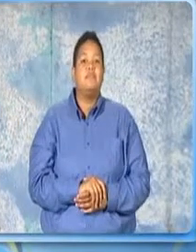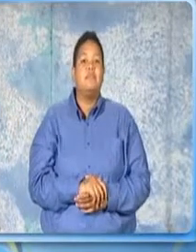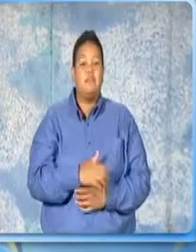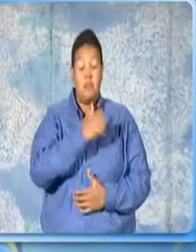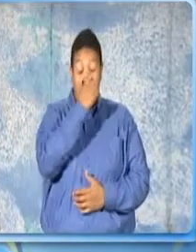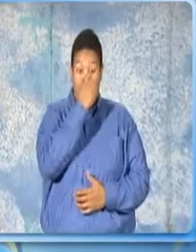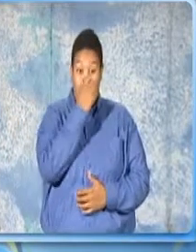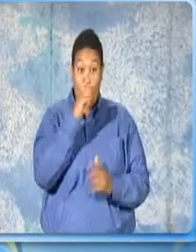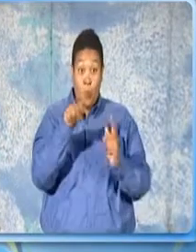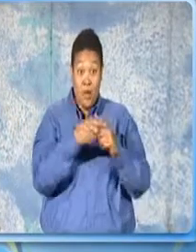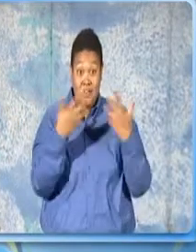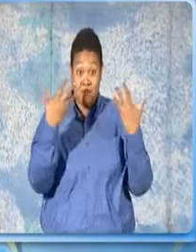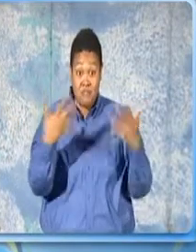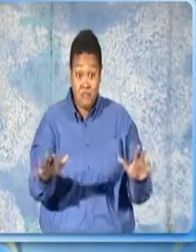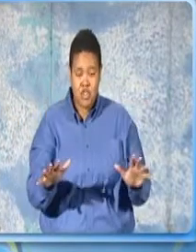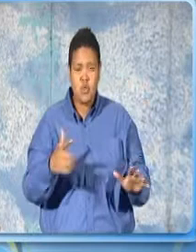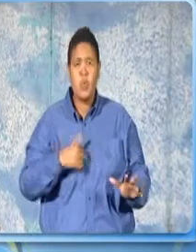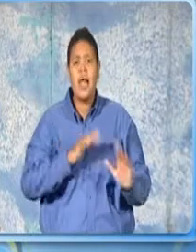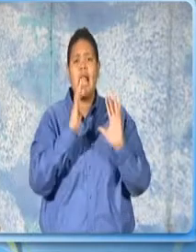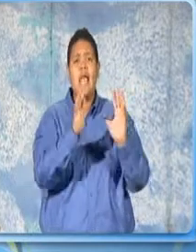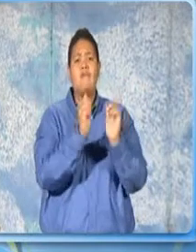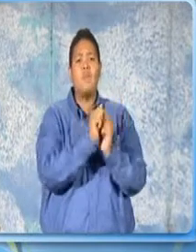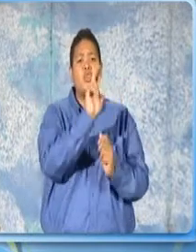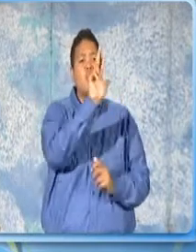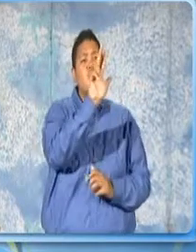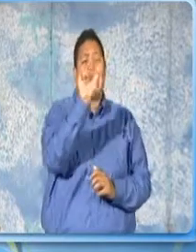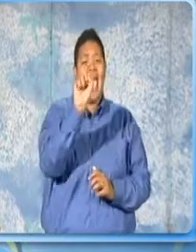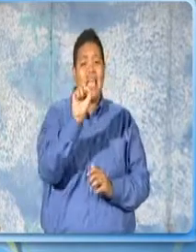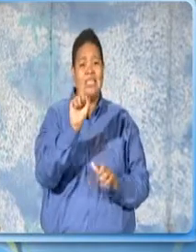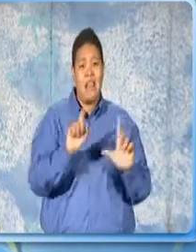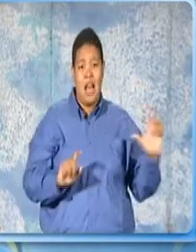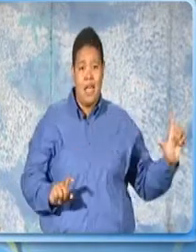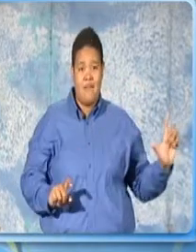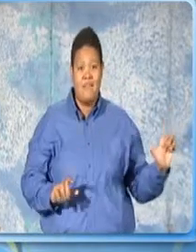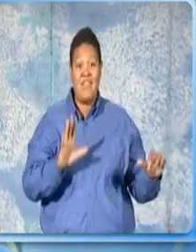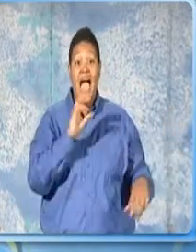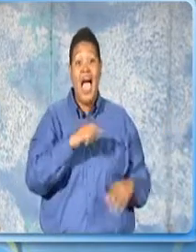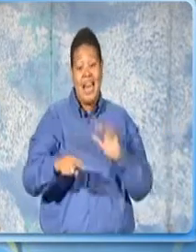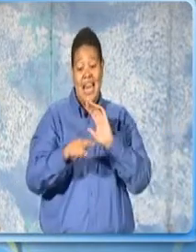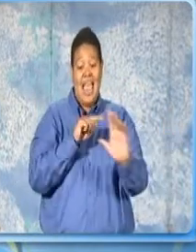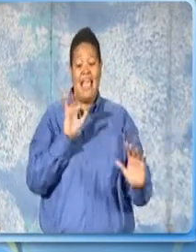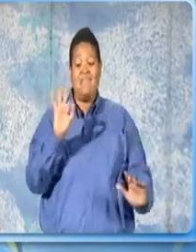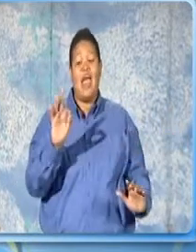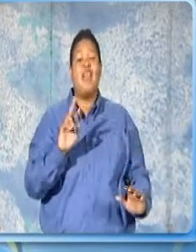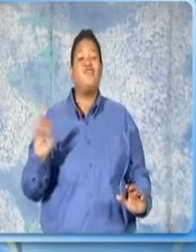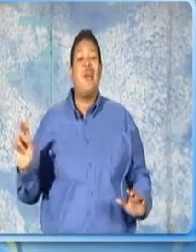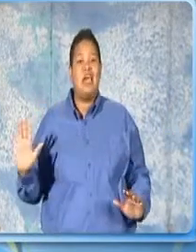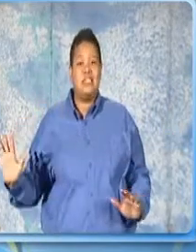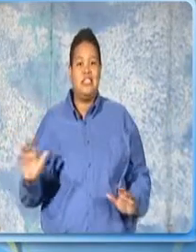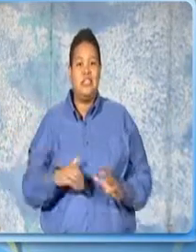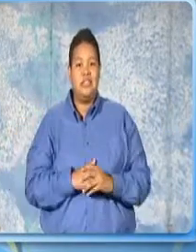When we do this, we are left with 3x on the left and -9 on the right.